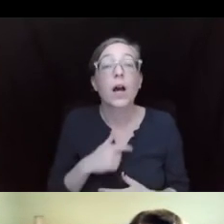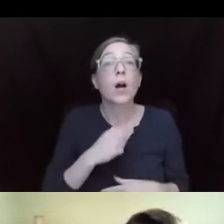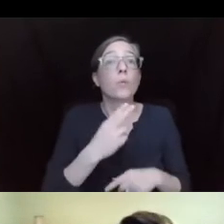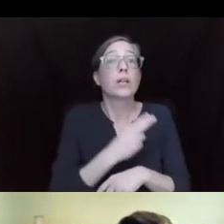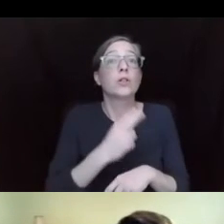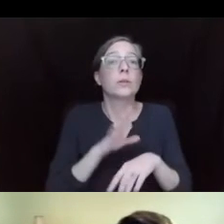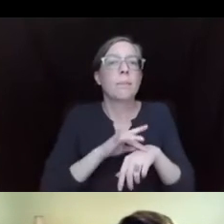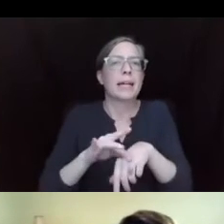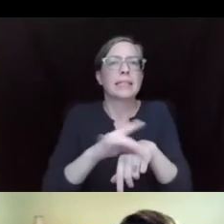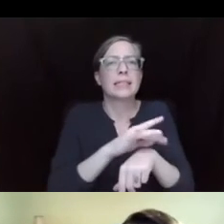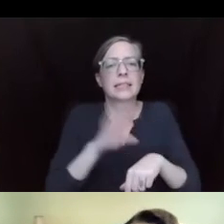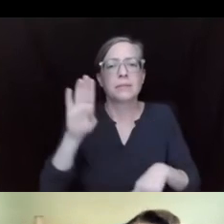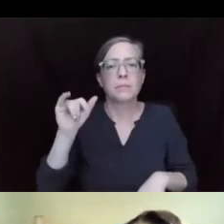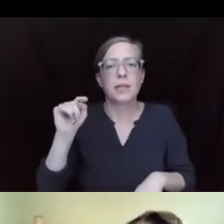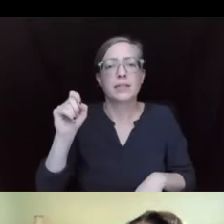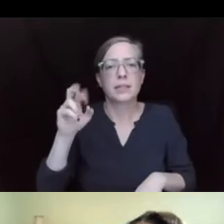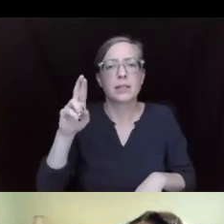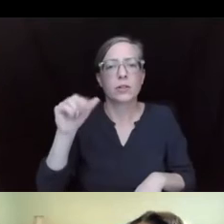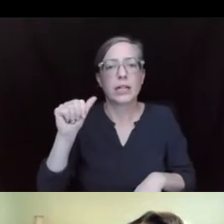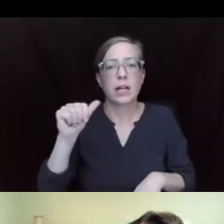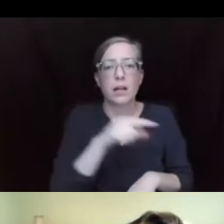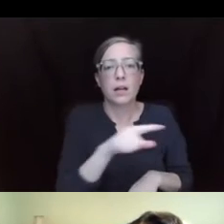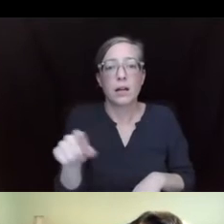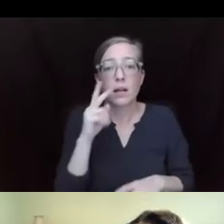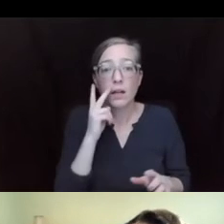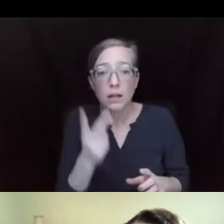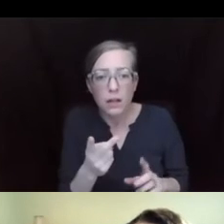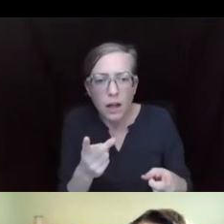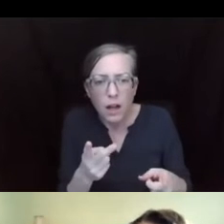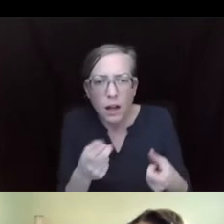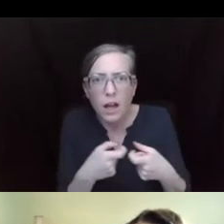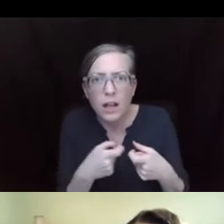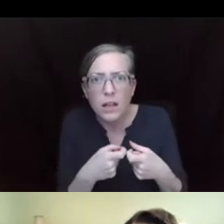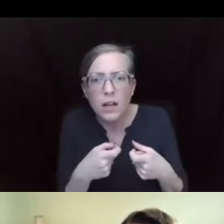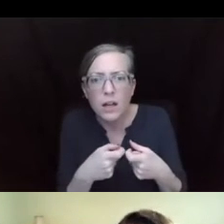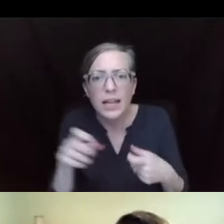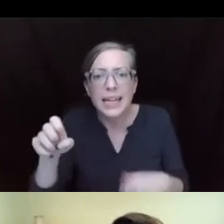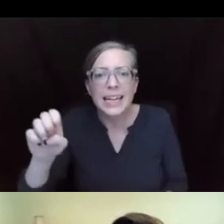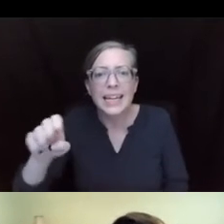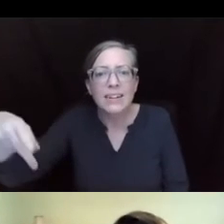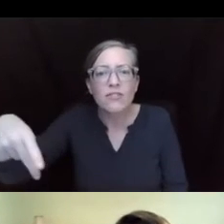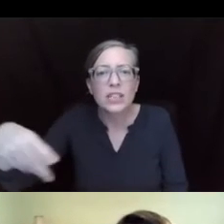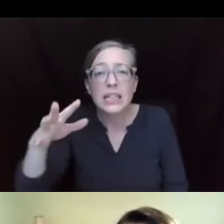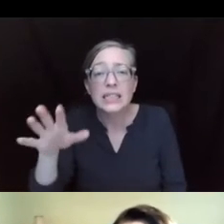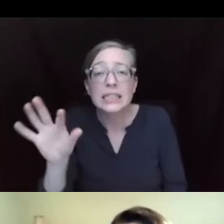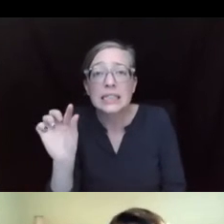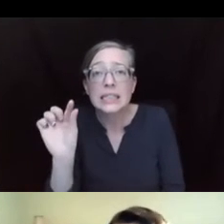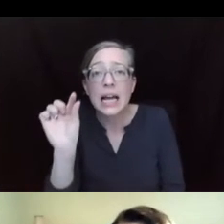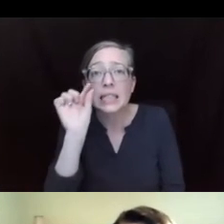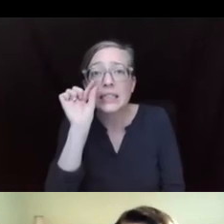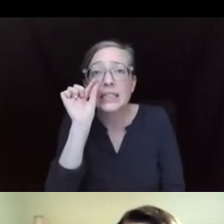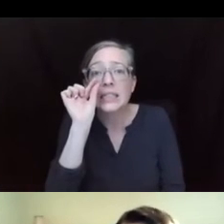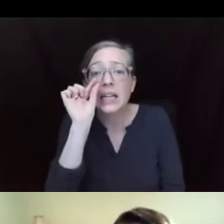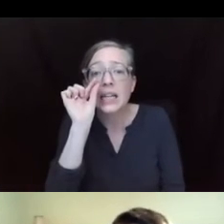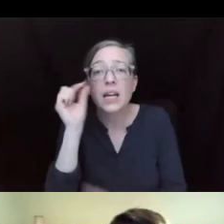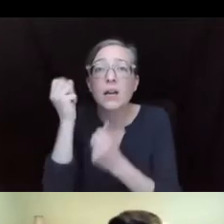look at that little table, dielectrophoresis is tiny. For 20 years, this system, people call them